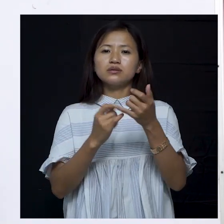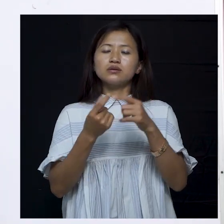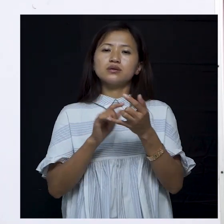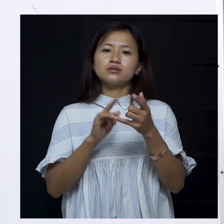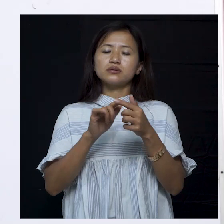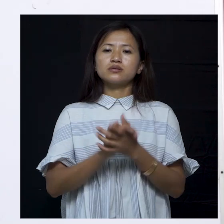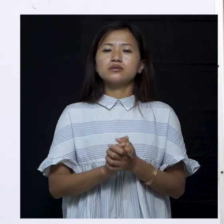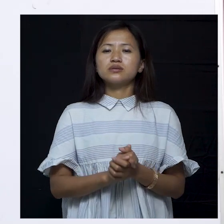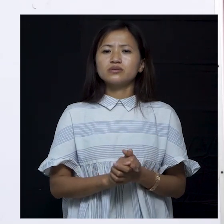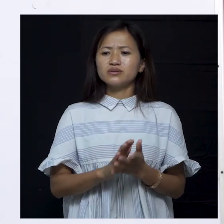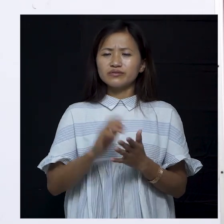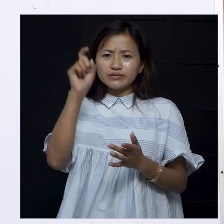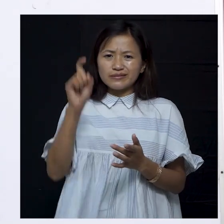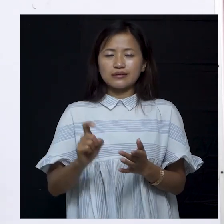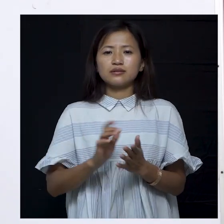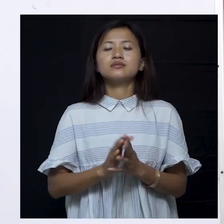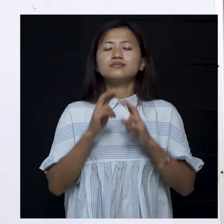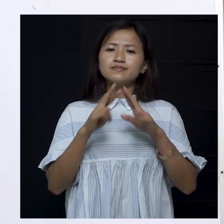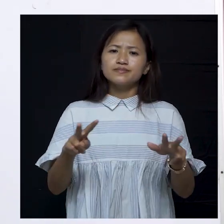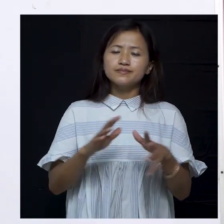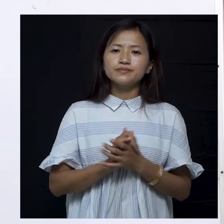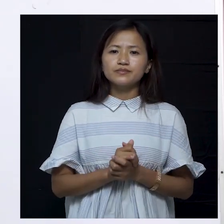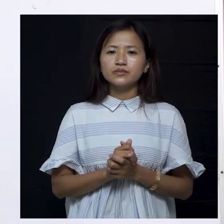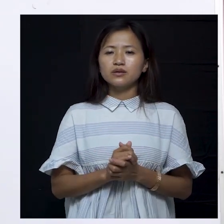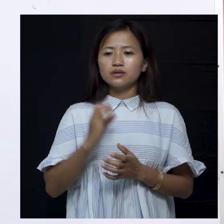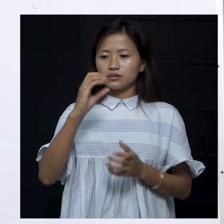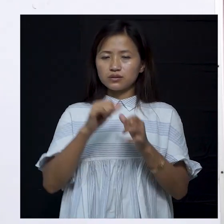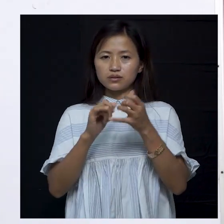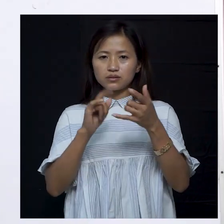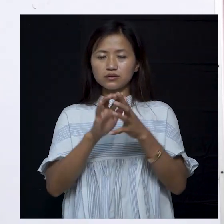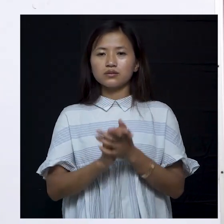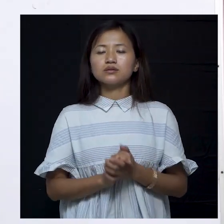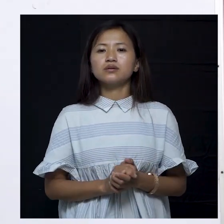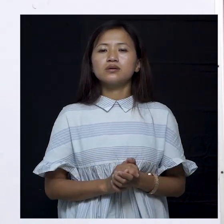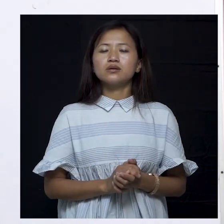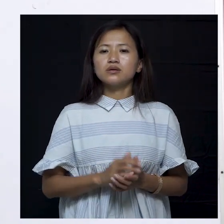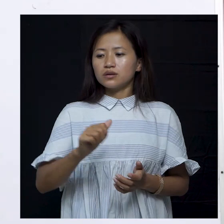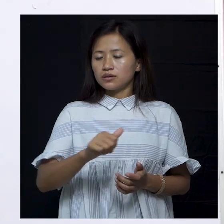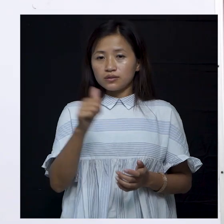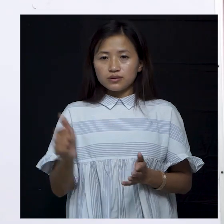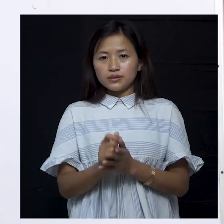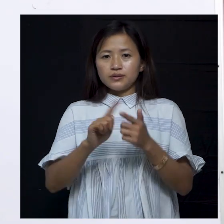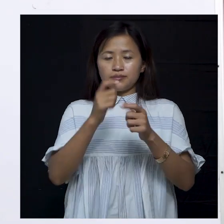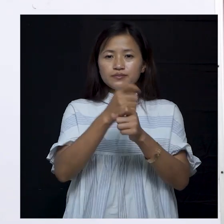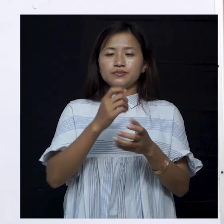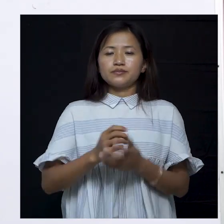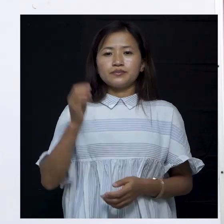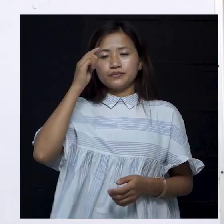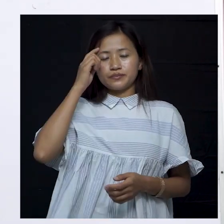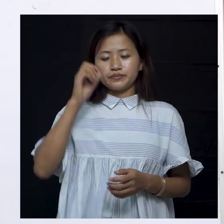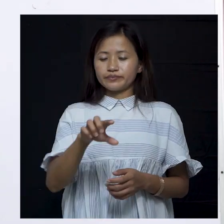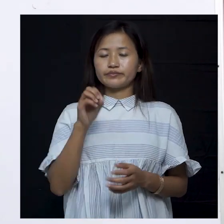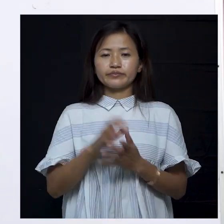are very, very necessary. Okay, but in the case of, and I'll give you another example so that you will not